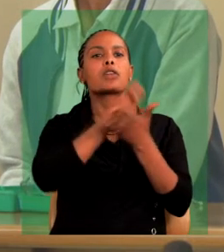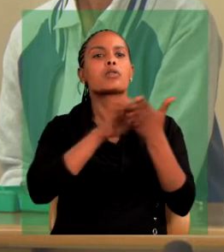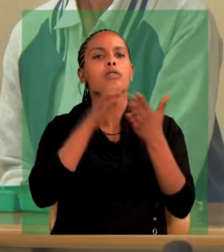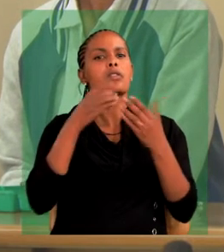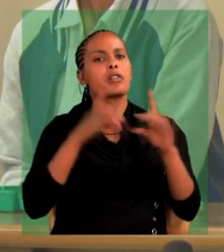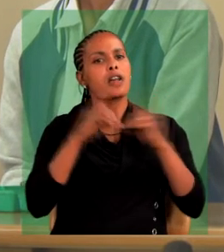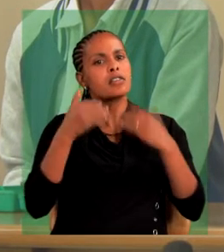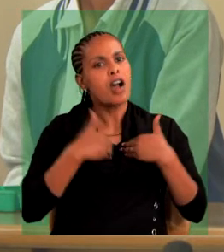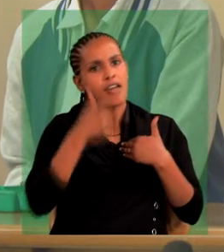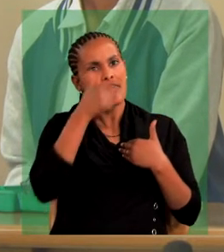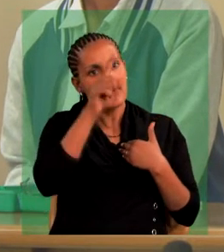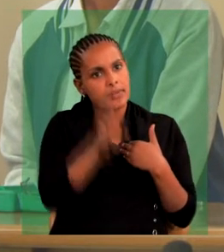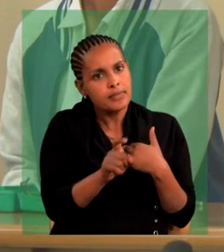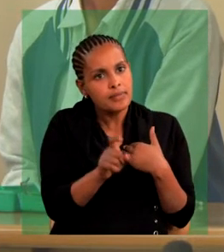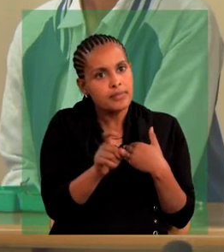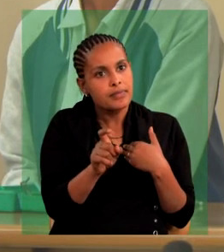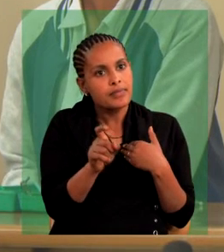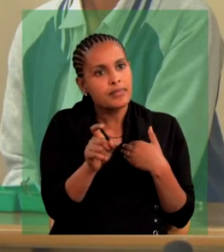have?